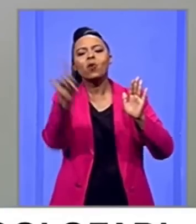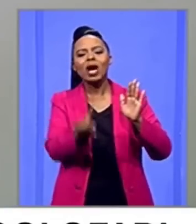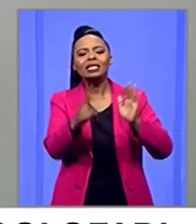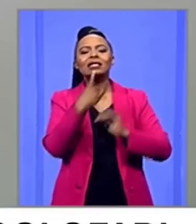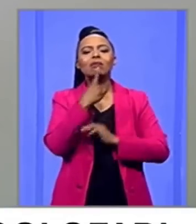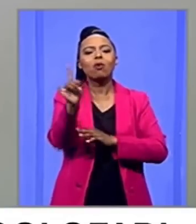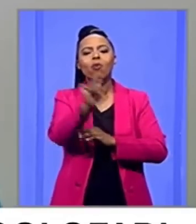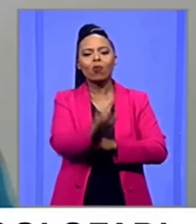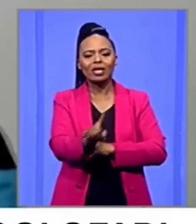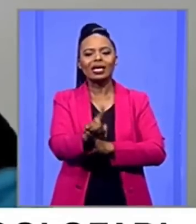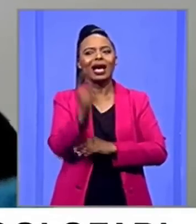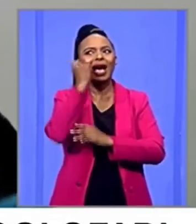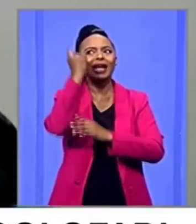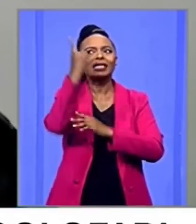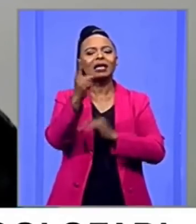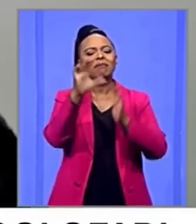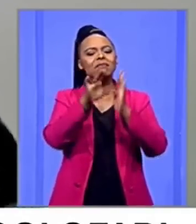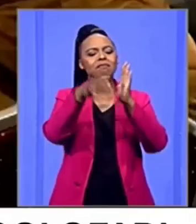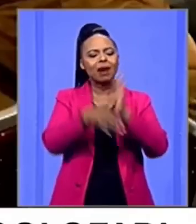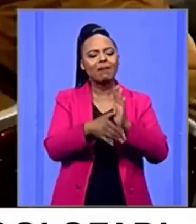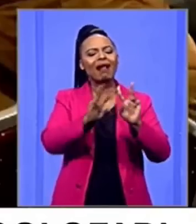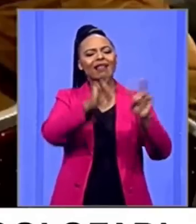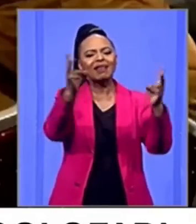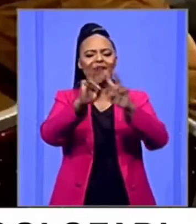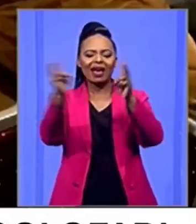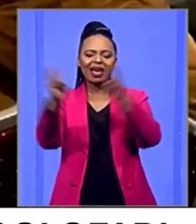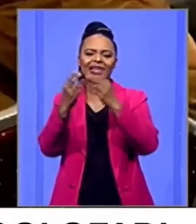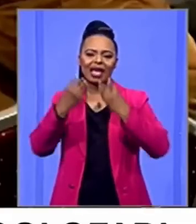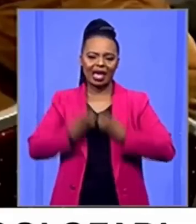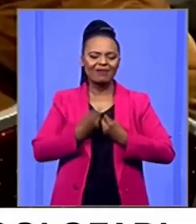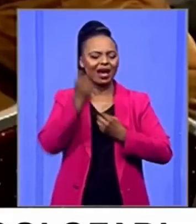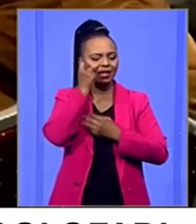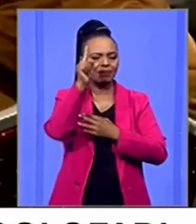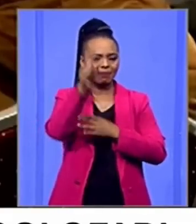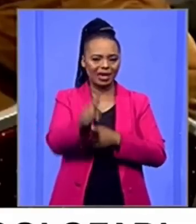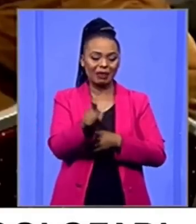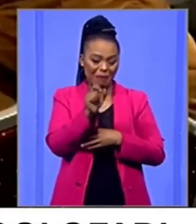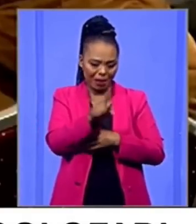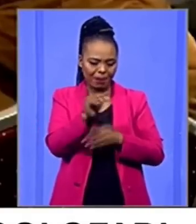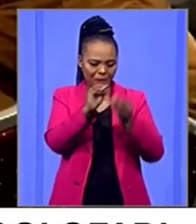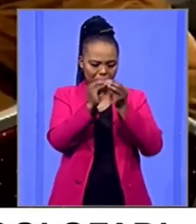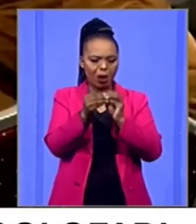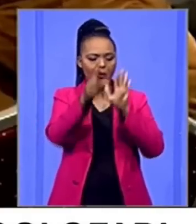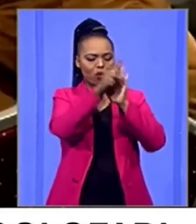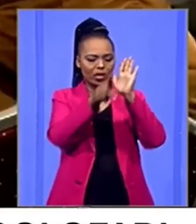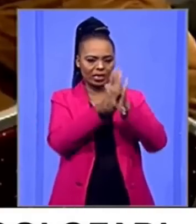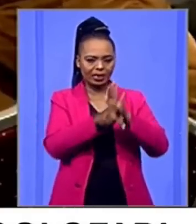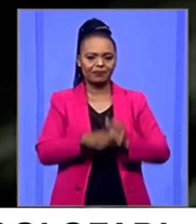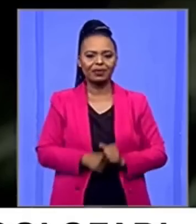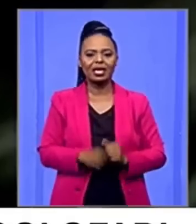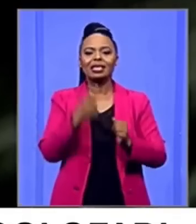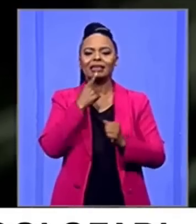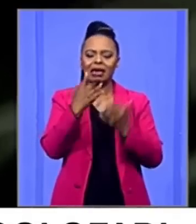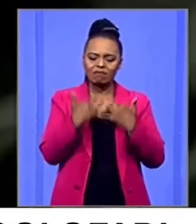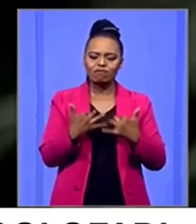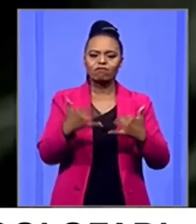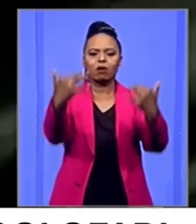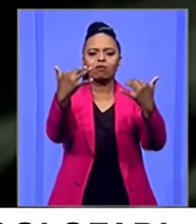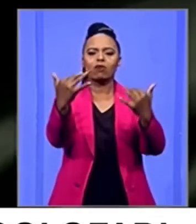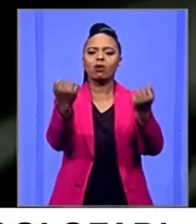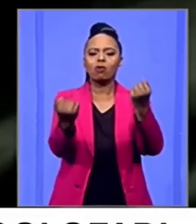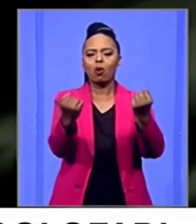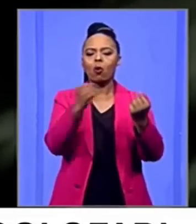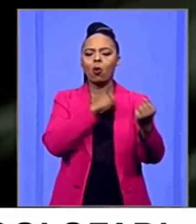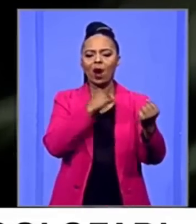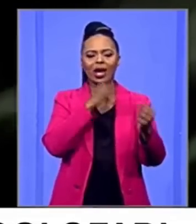bogole le gore re lebeletse bogole ba bo farologane. Ba boetse ba ipiletsa hore ho be le imbizo mo ba tla bua ka diphephetso